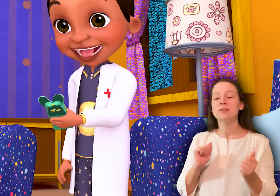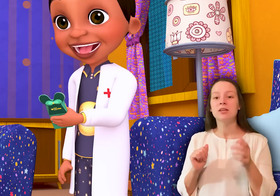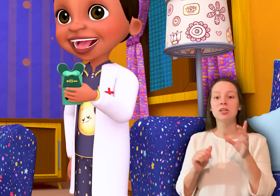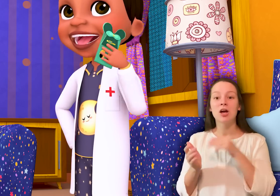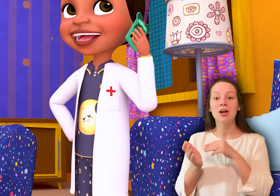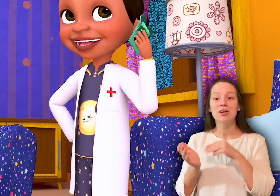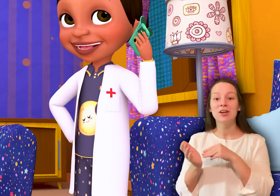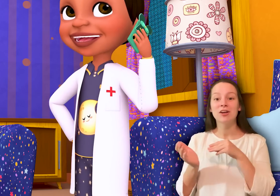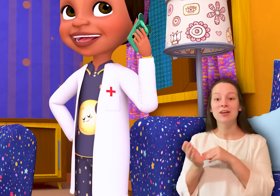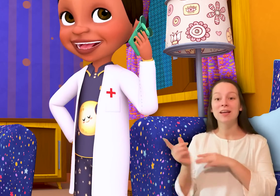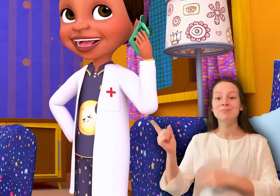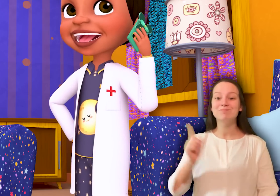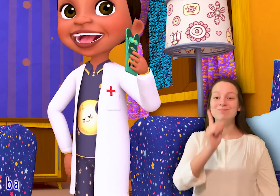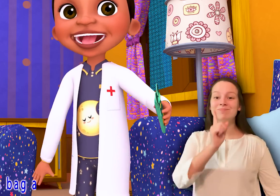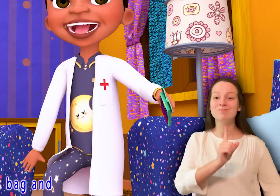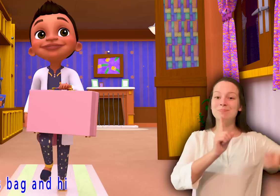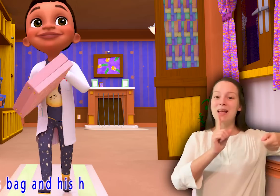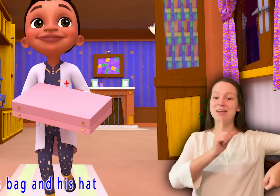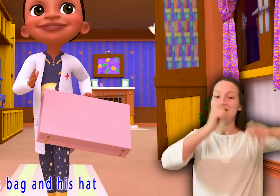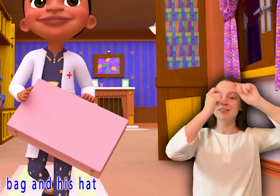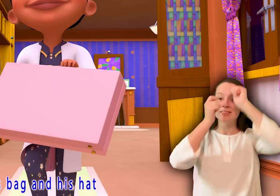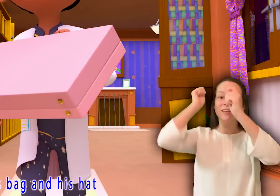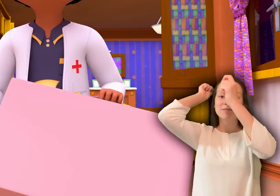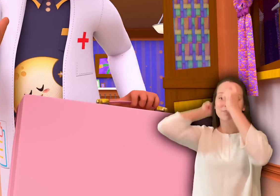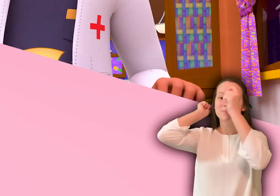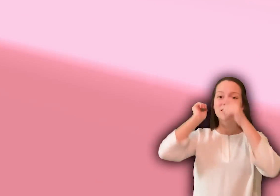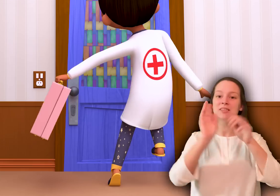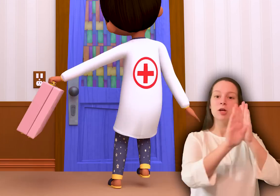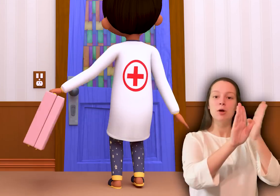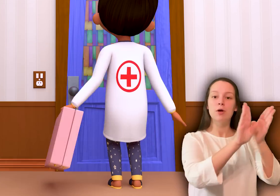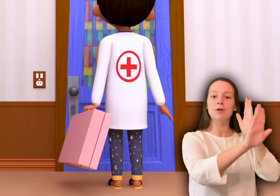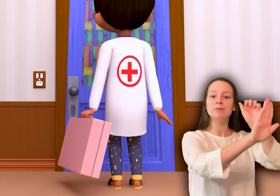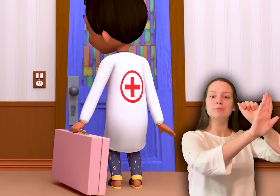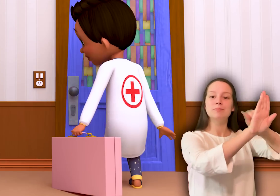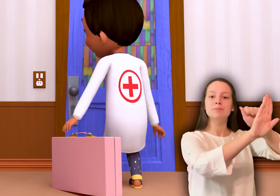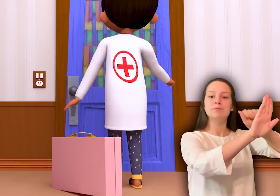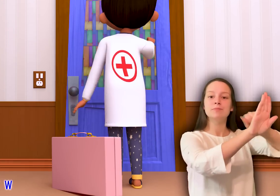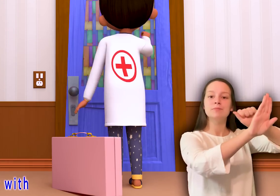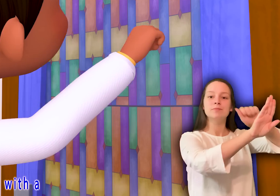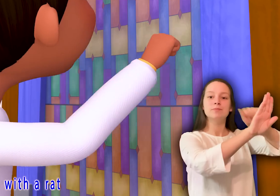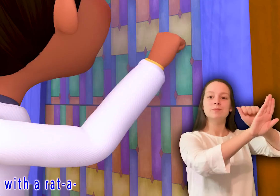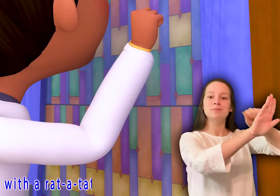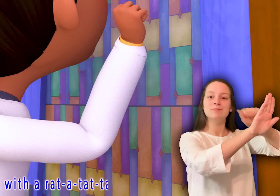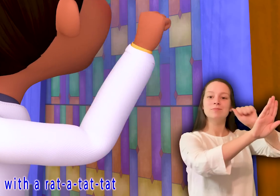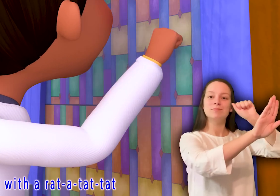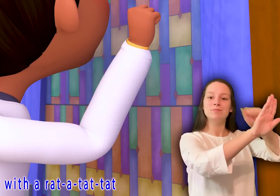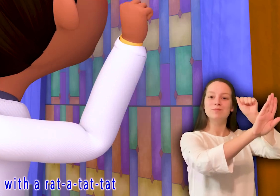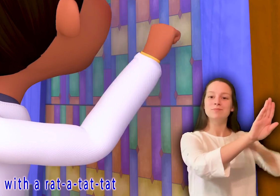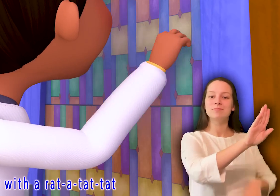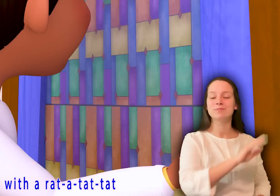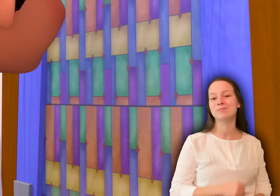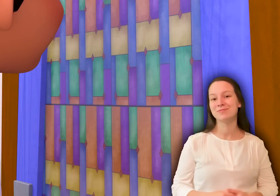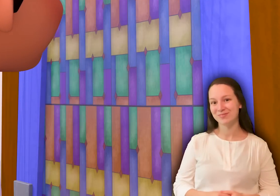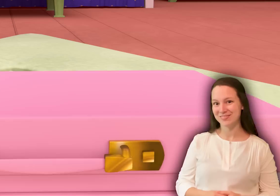quick the doctor came with his bag and his hat and he knocked on the door with a r a